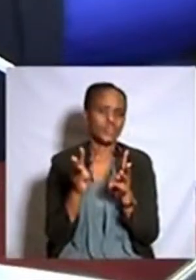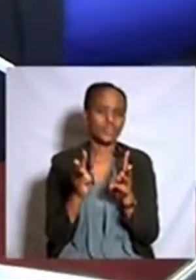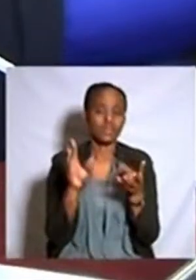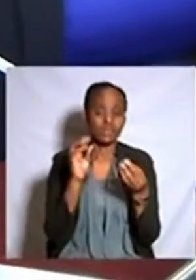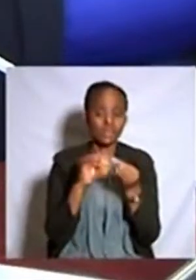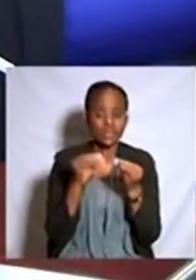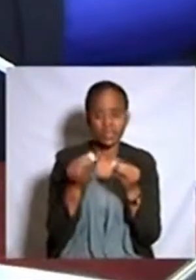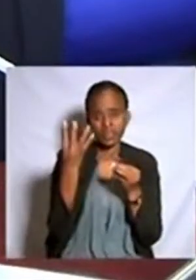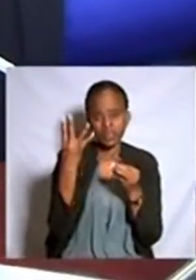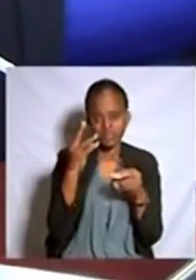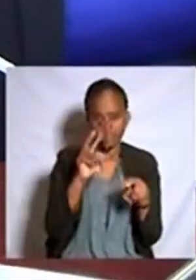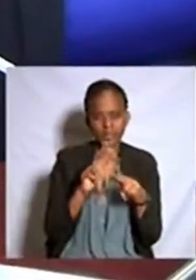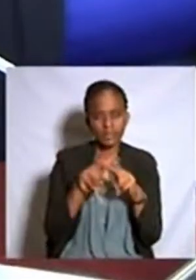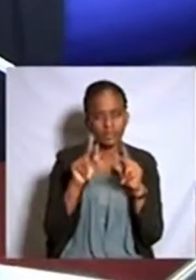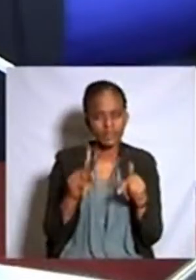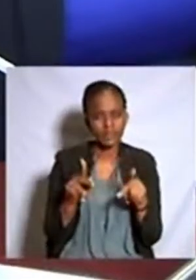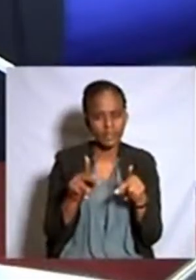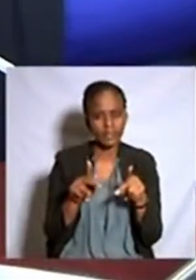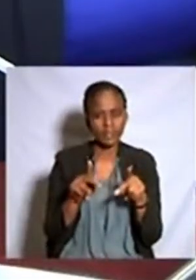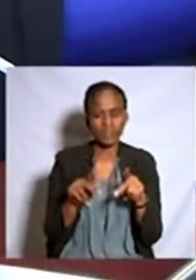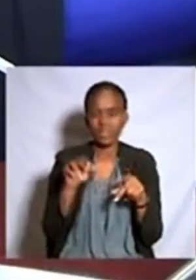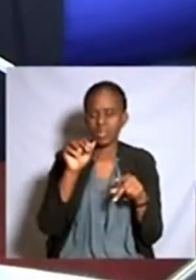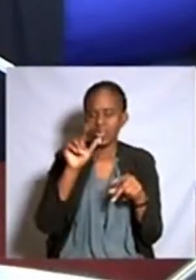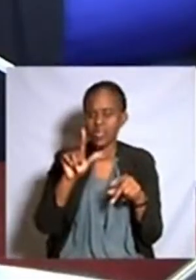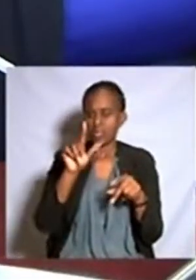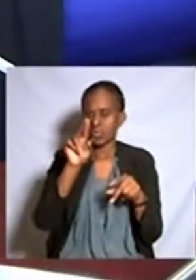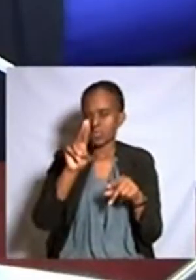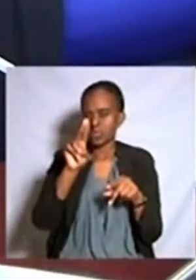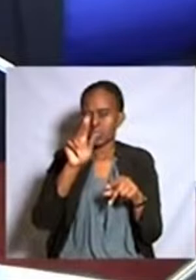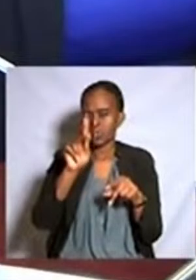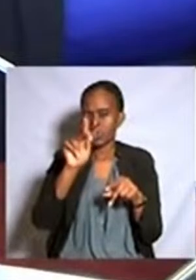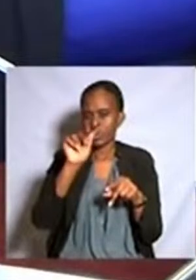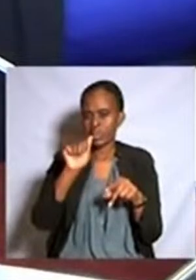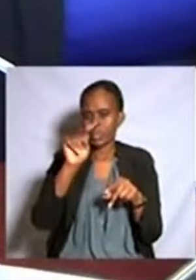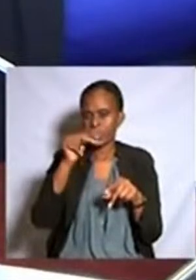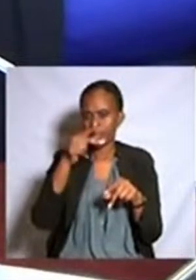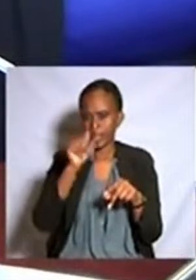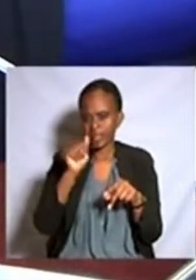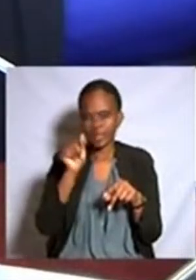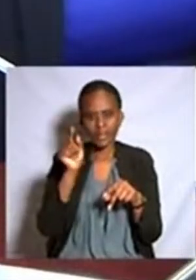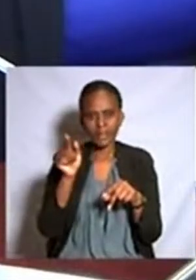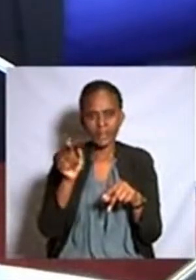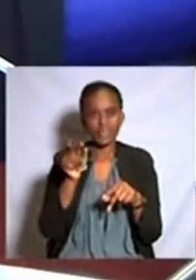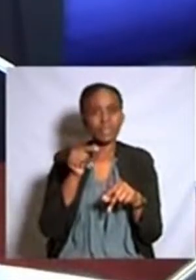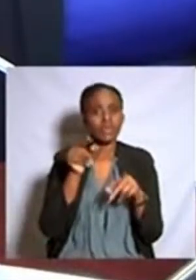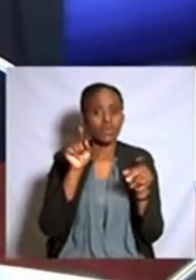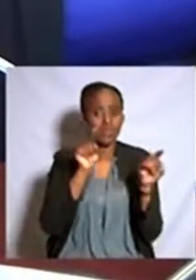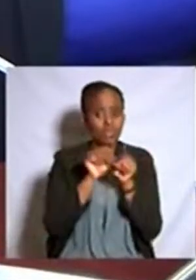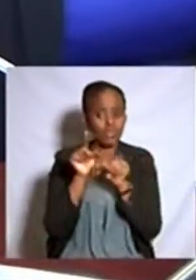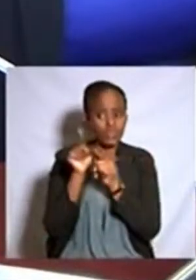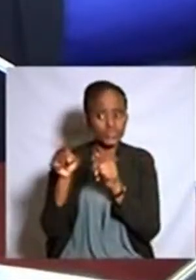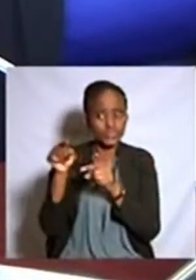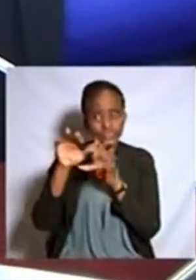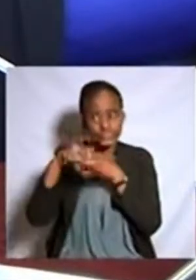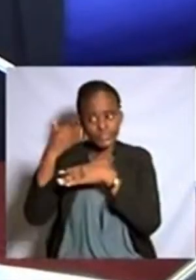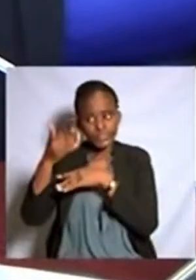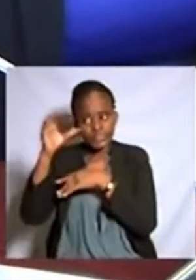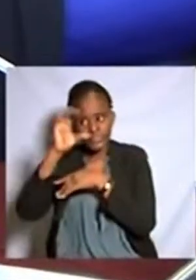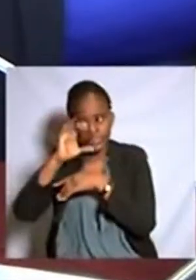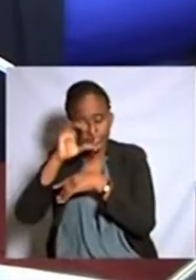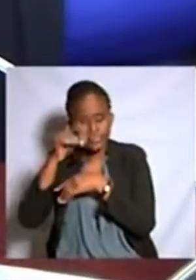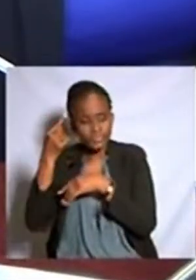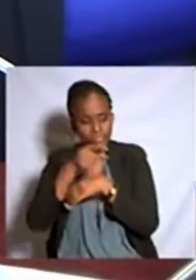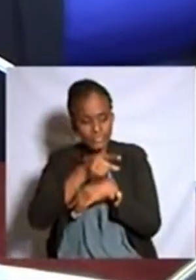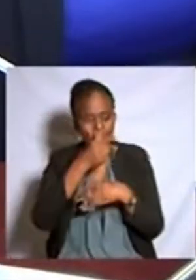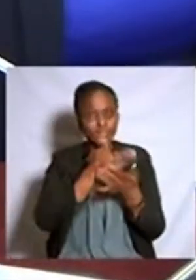4, Chair, is Nganga Manado Victoria. This also was outsourced to Kaumbu Mondela